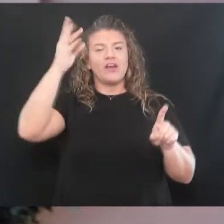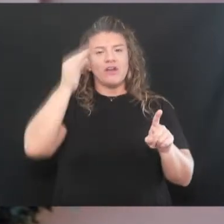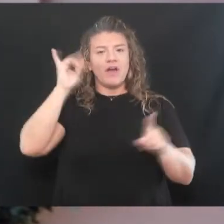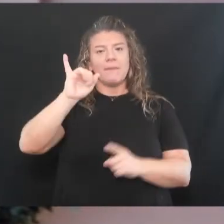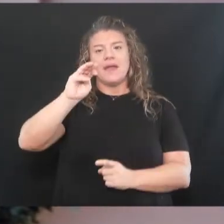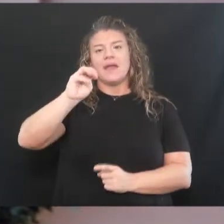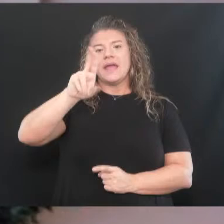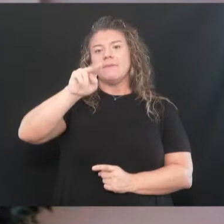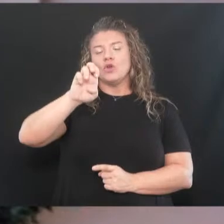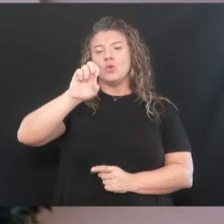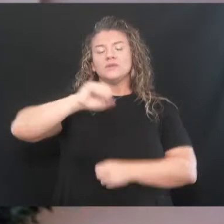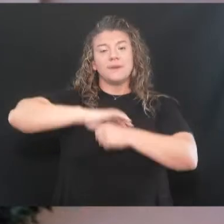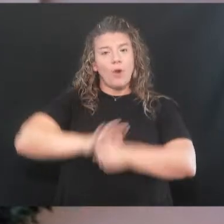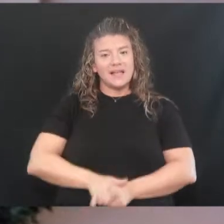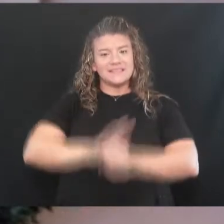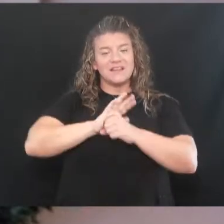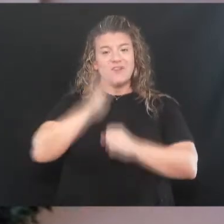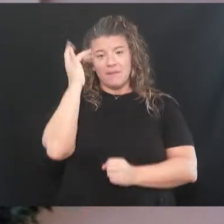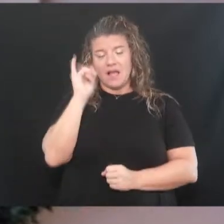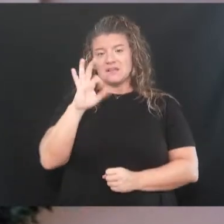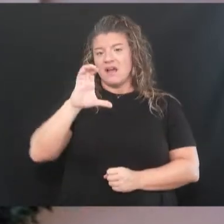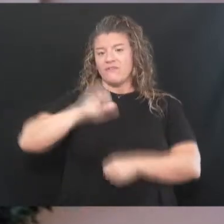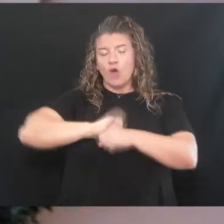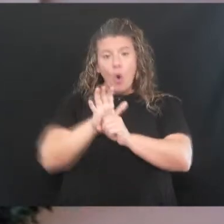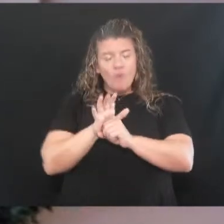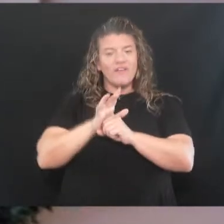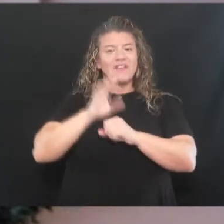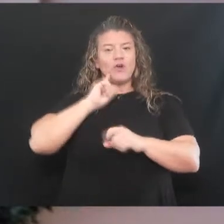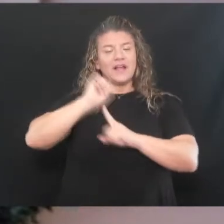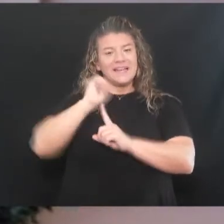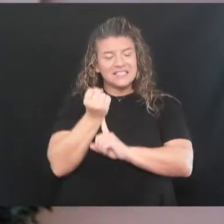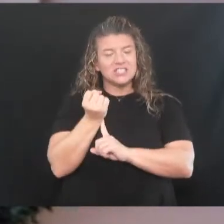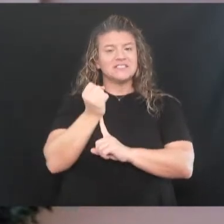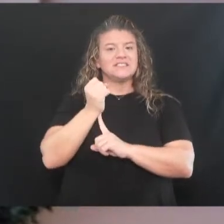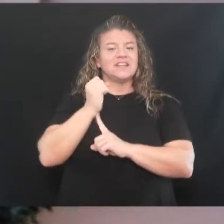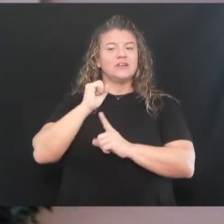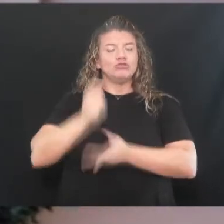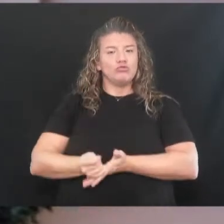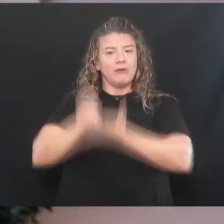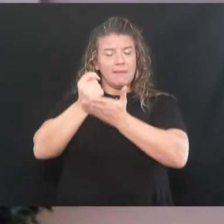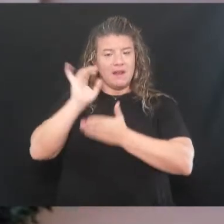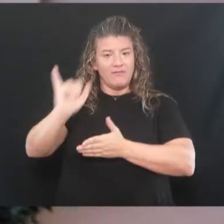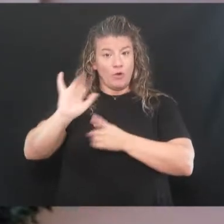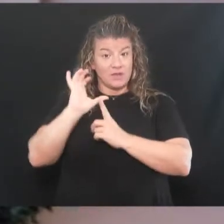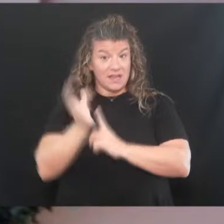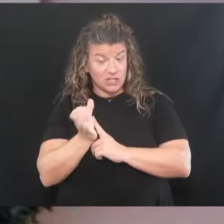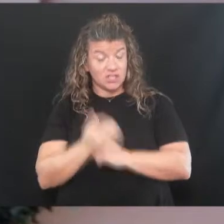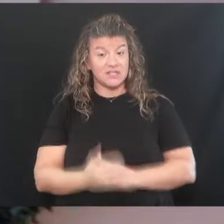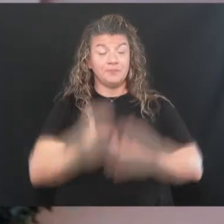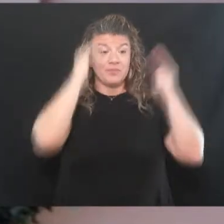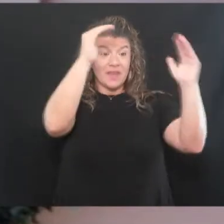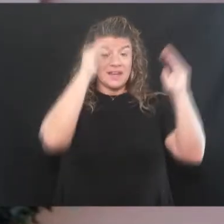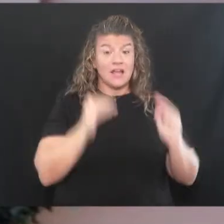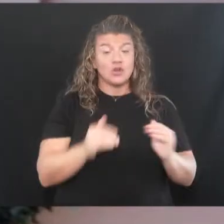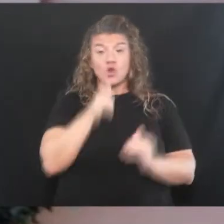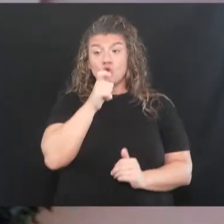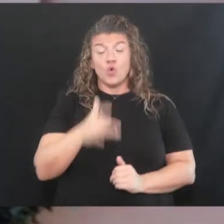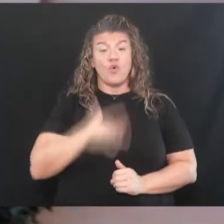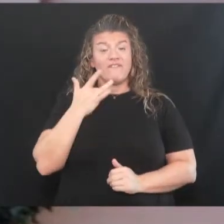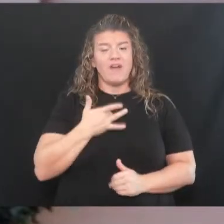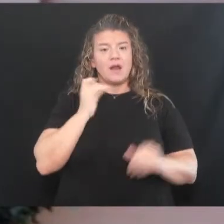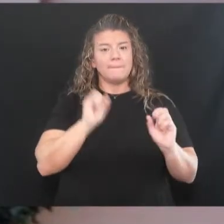immunosuppressive because of coexisting conditions or treatment for those conditions. The next group of people that are felt to be